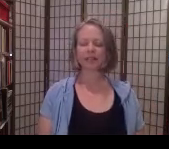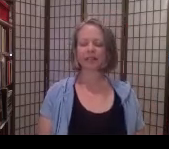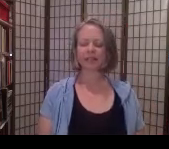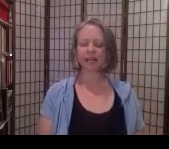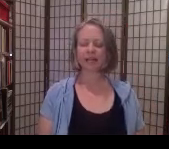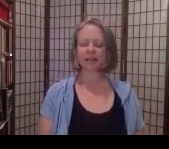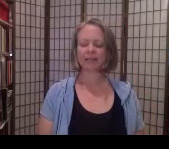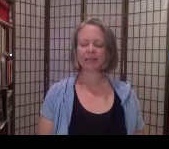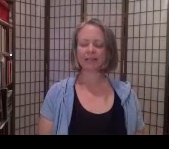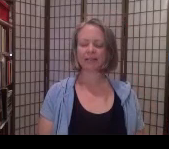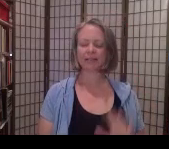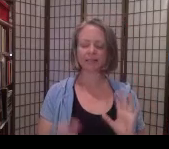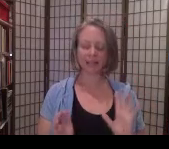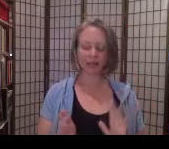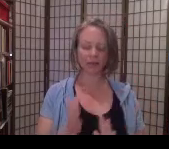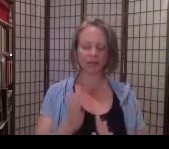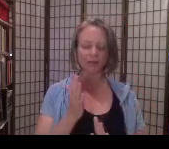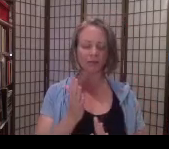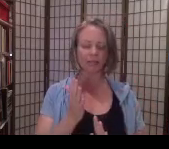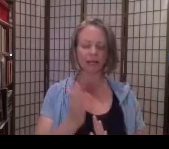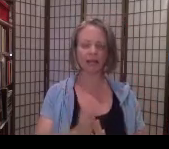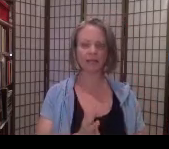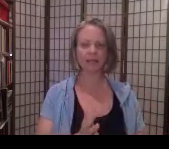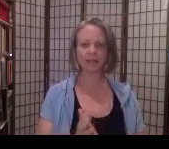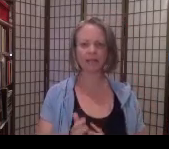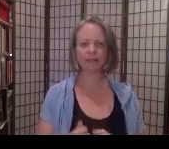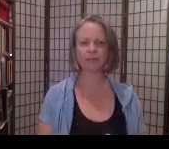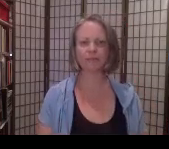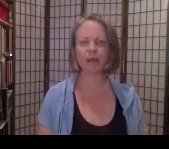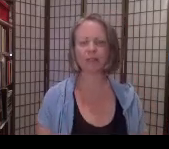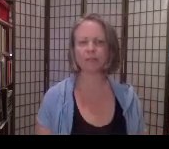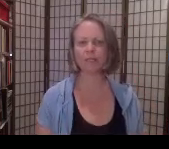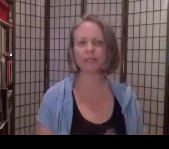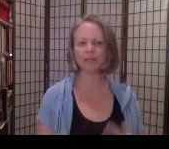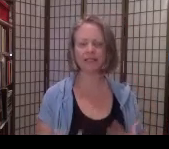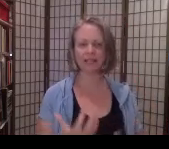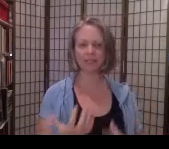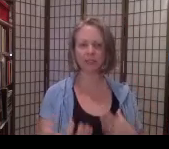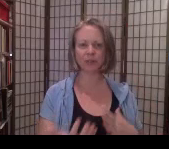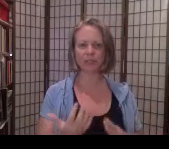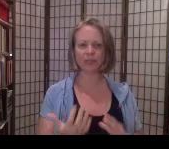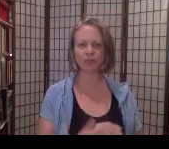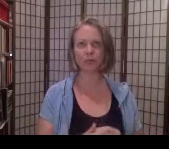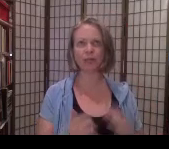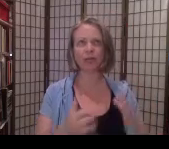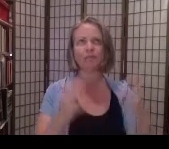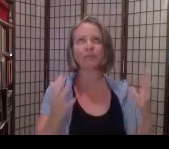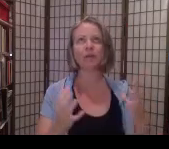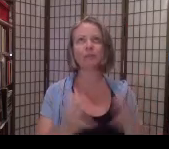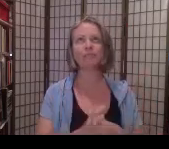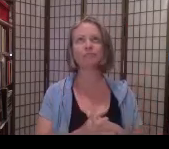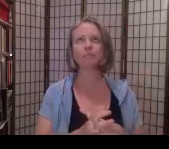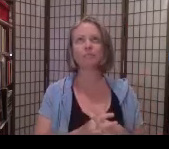It's like it connects, the sound of the cricket has the possibility of connecting you into like a